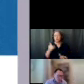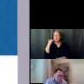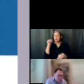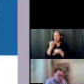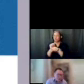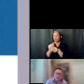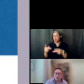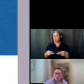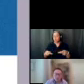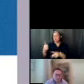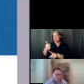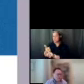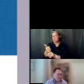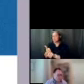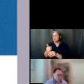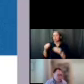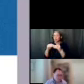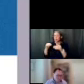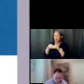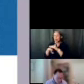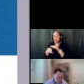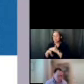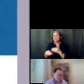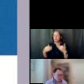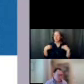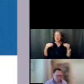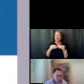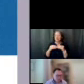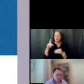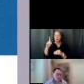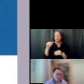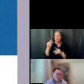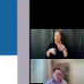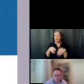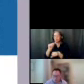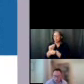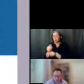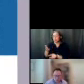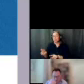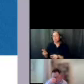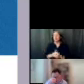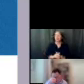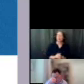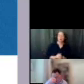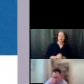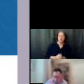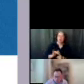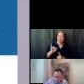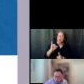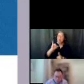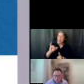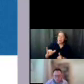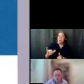include more of our disabled folks, our disabled population, us, it equates